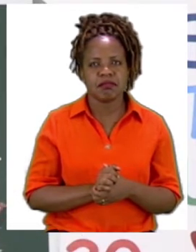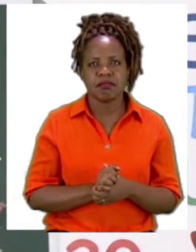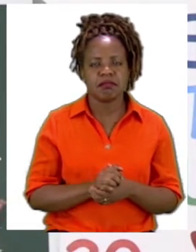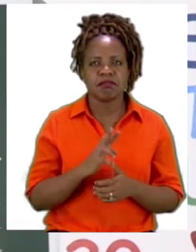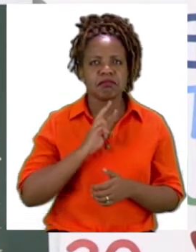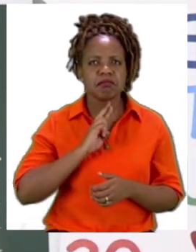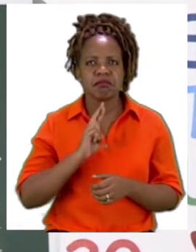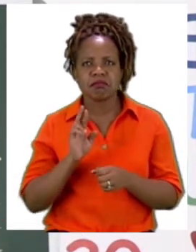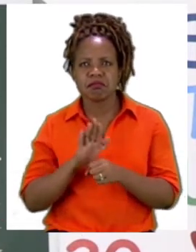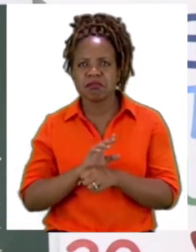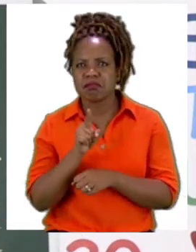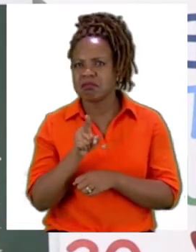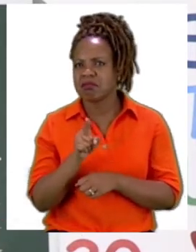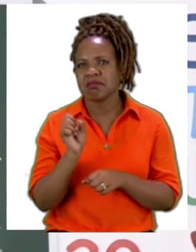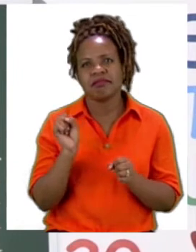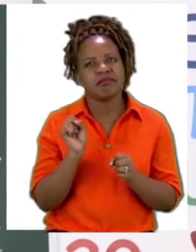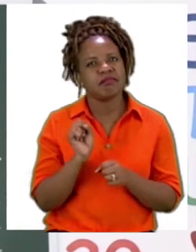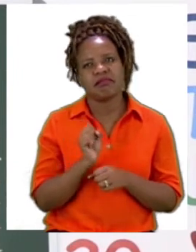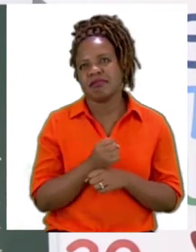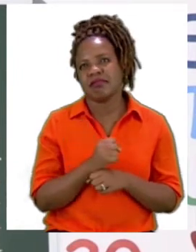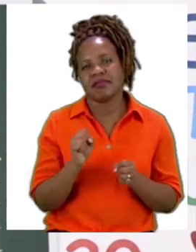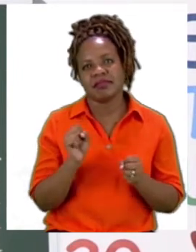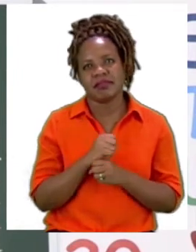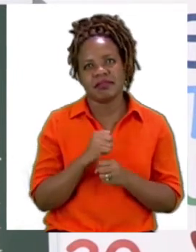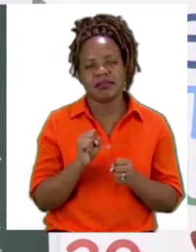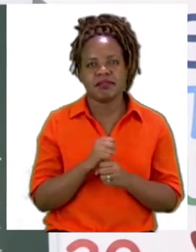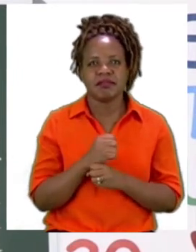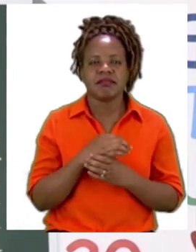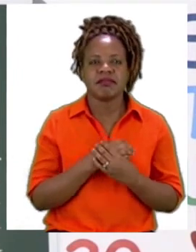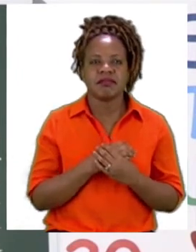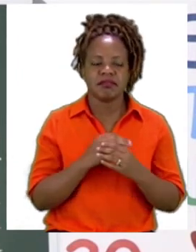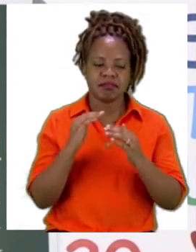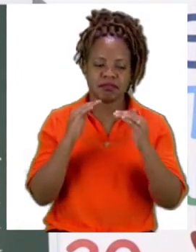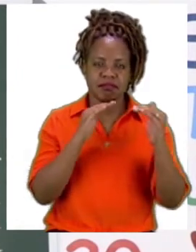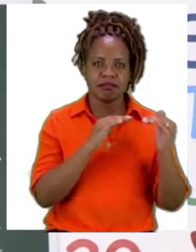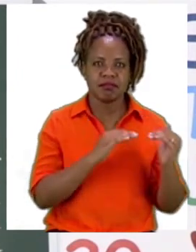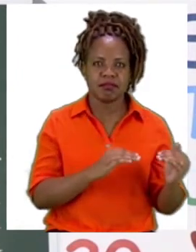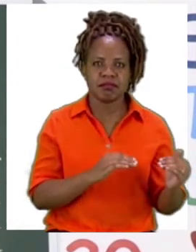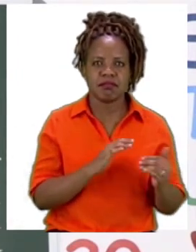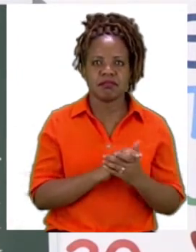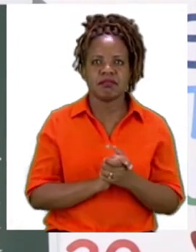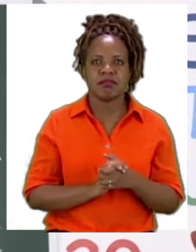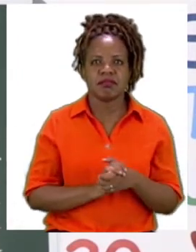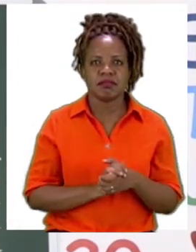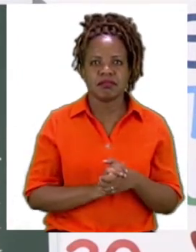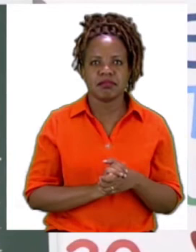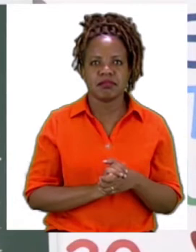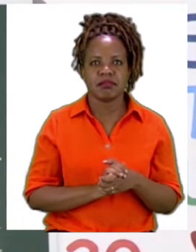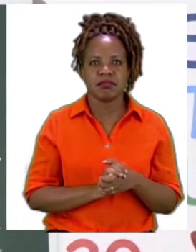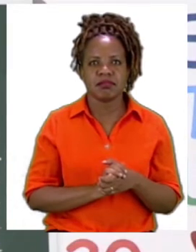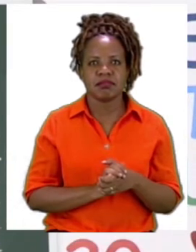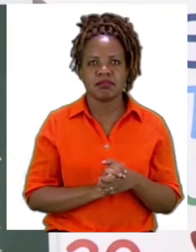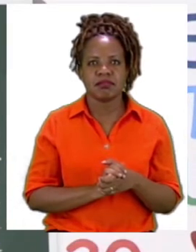are? I don't think so. So instead of squashing my letters, I am going to